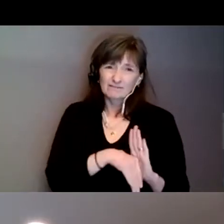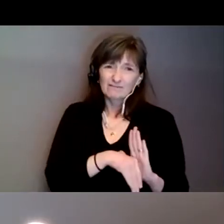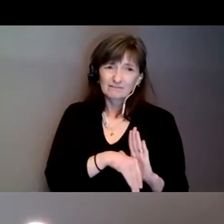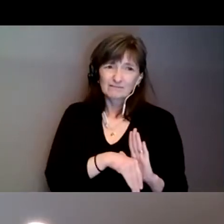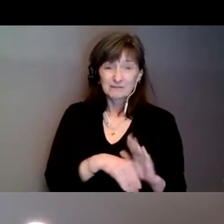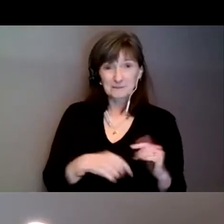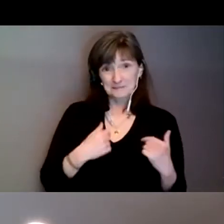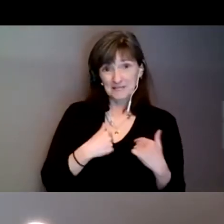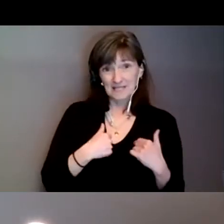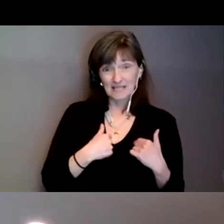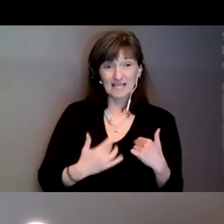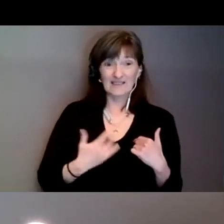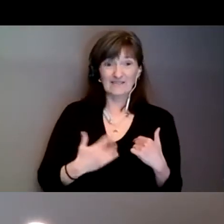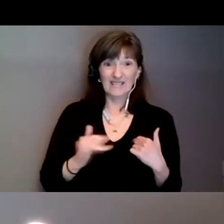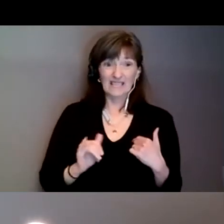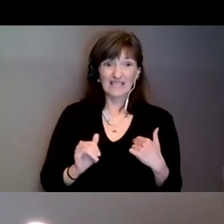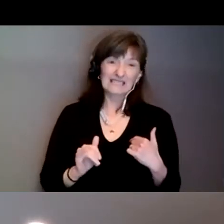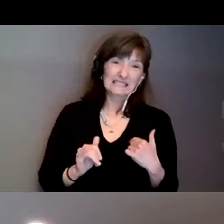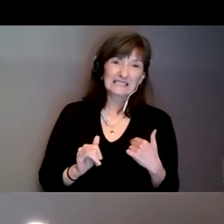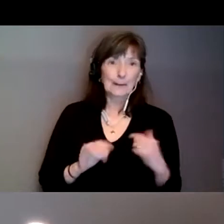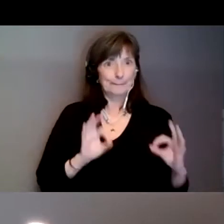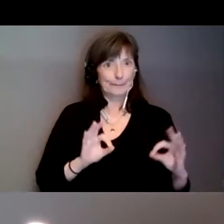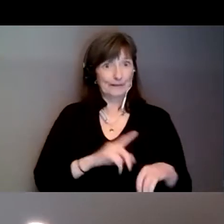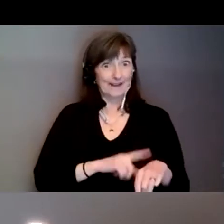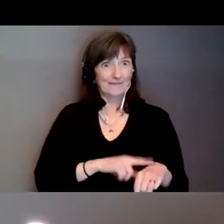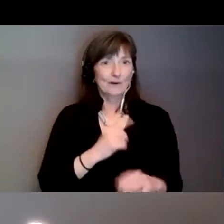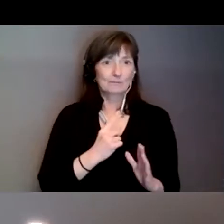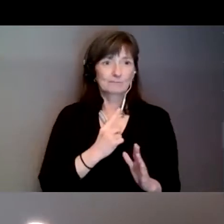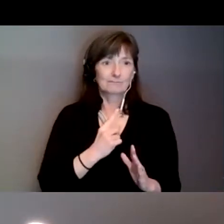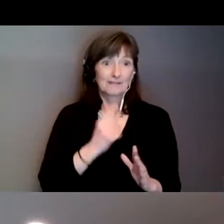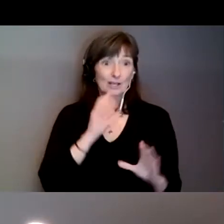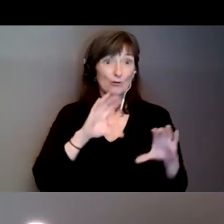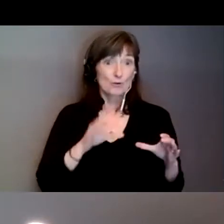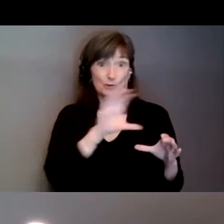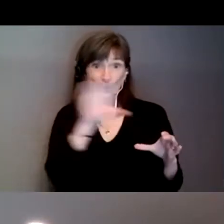I think an hour is kind of a sweet spot for being in front of a screen.